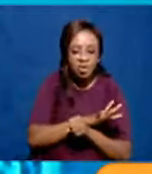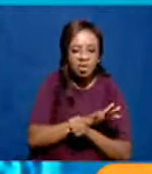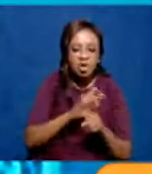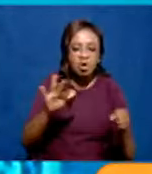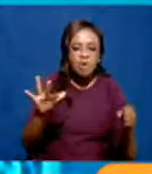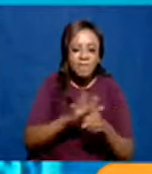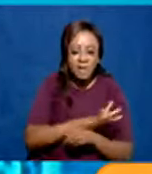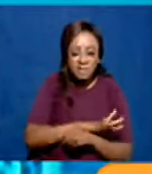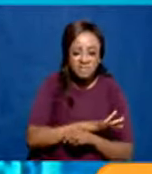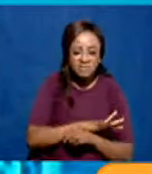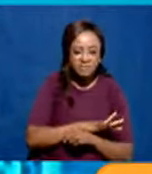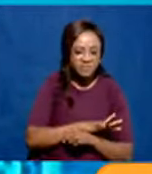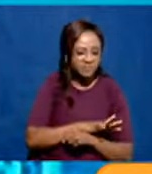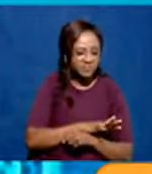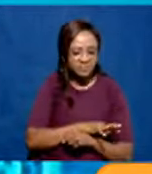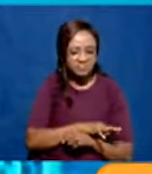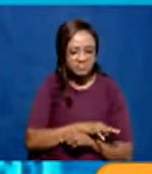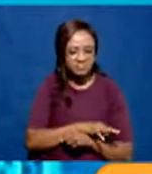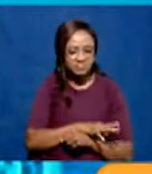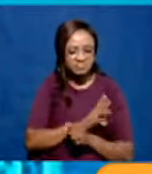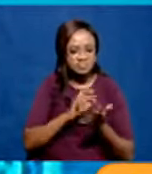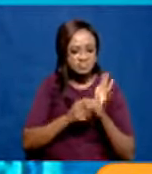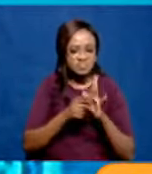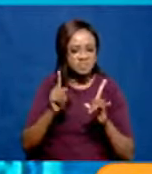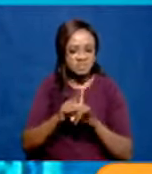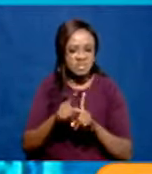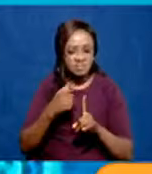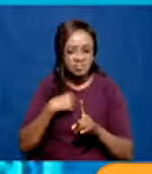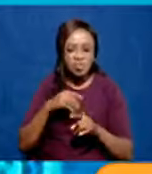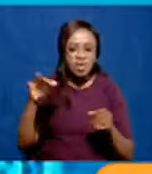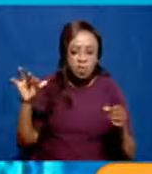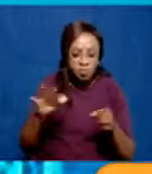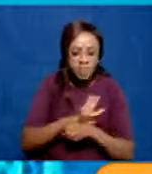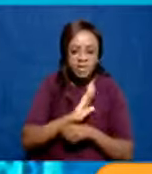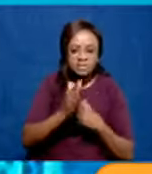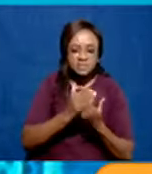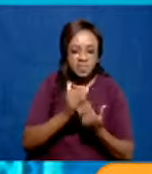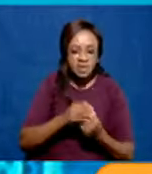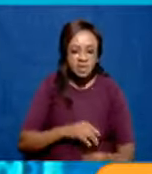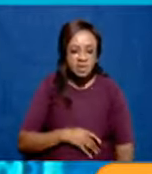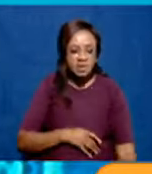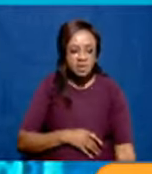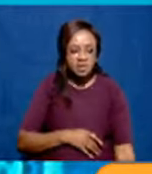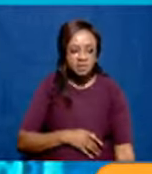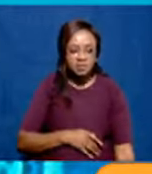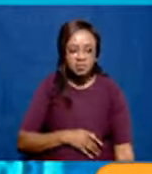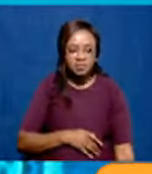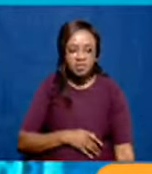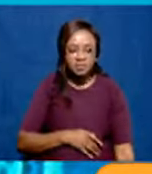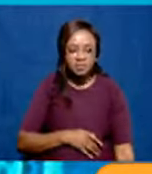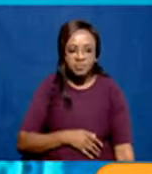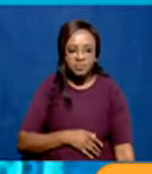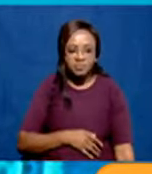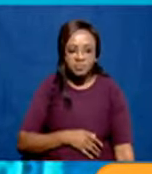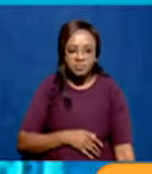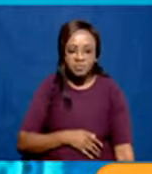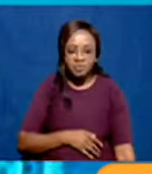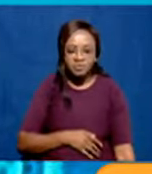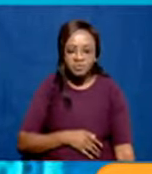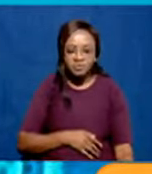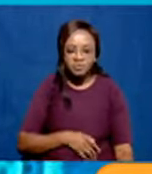if it's not what exactly I said earlier, where we're talking care, taking care of you from preventive, promotive,